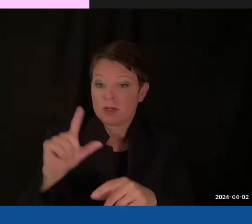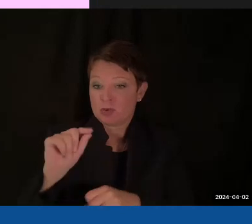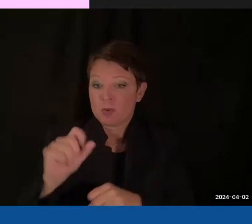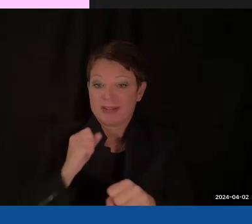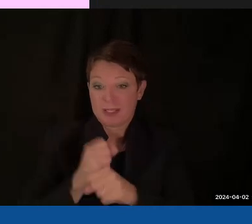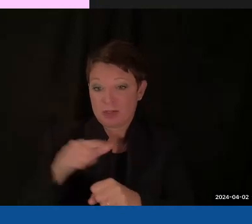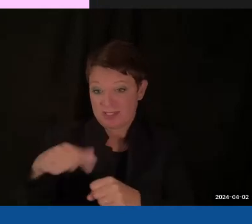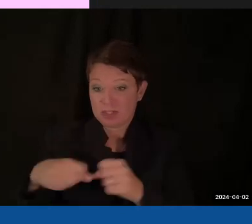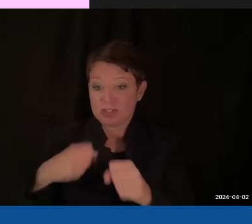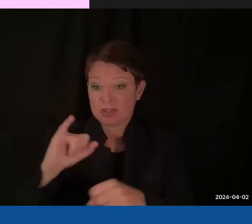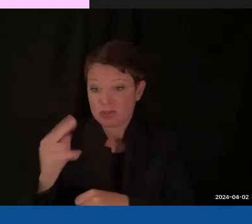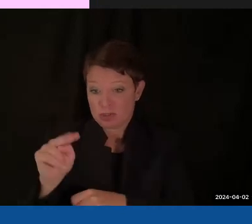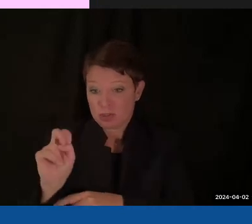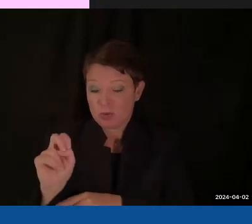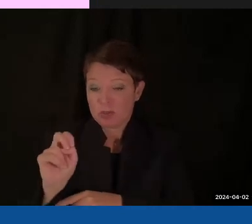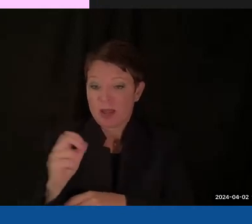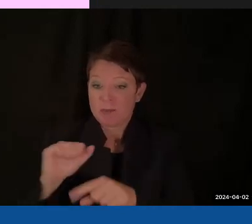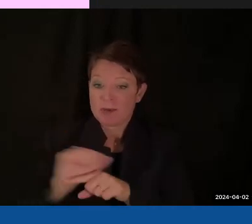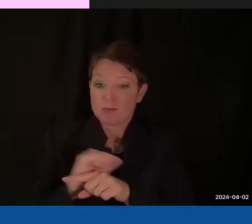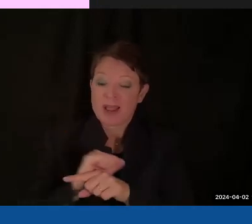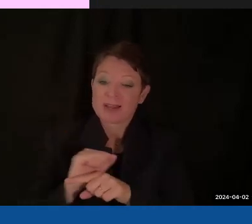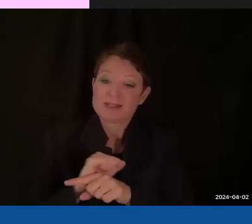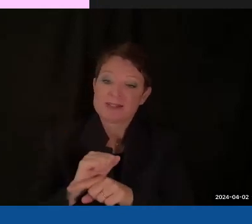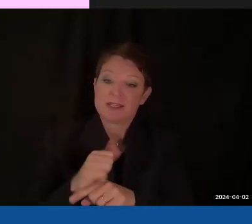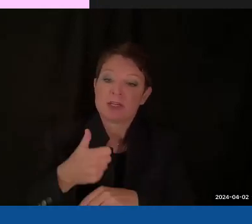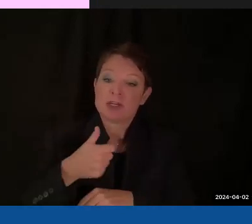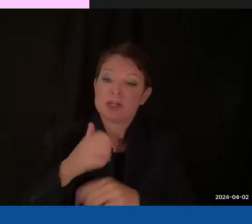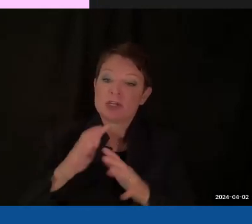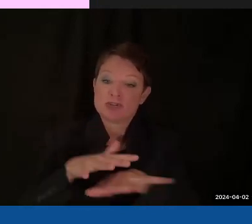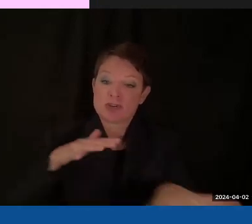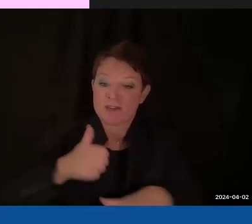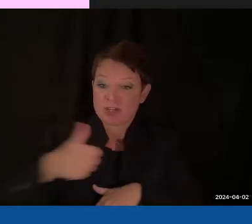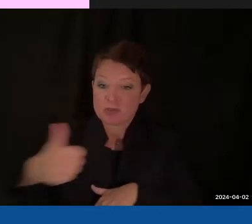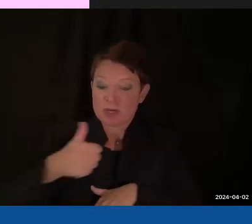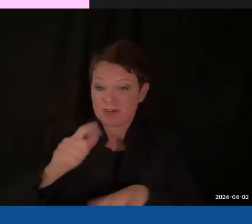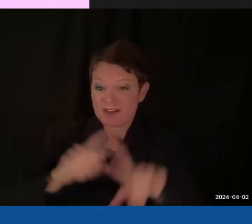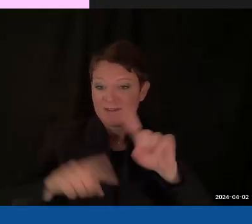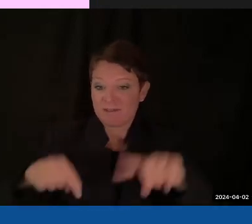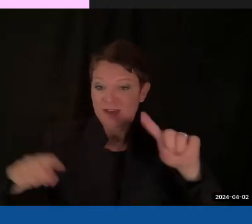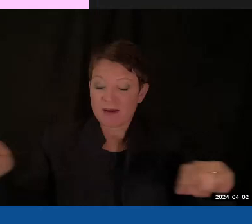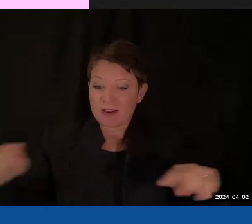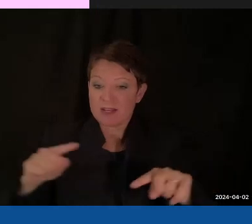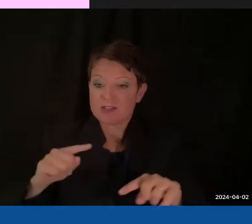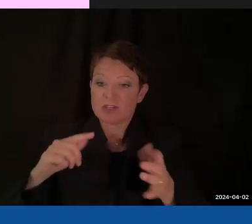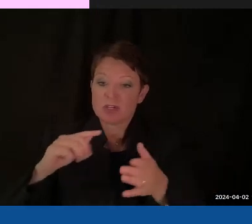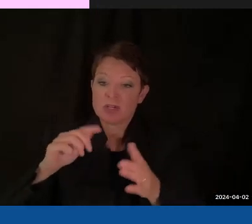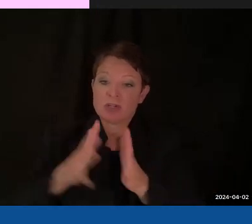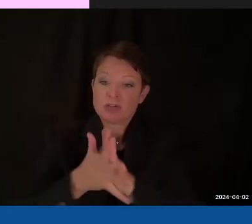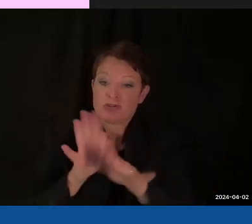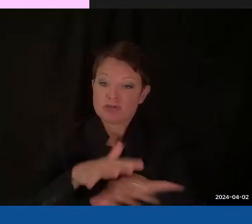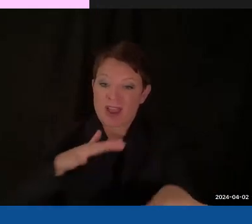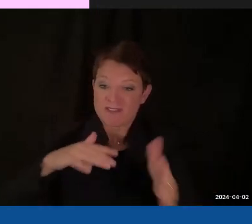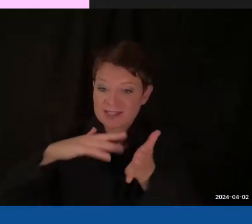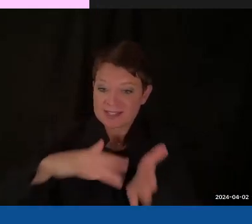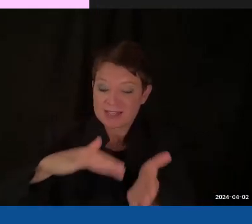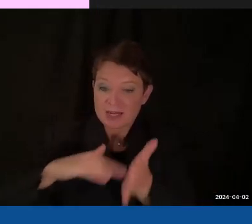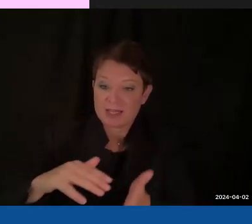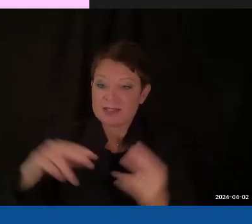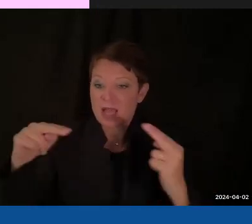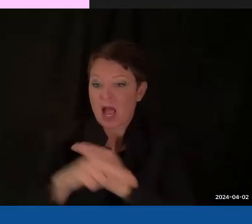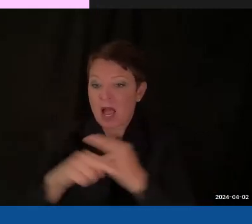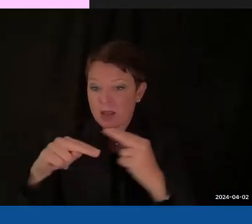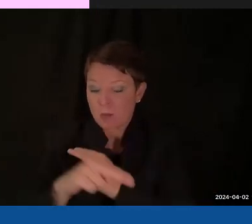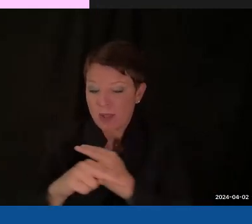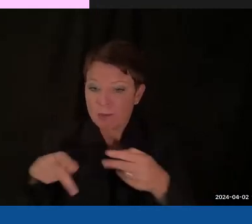this June. I have been practicing traffic transportation in these various traffic studies, highway adequacy